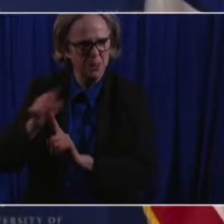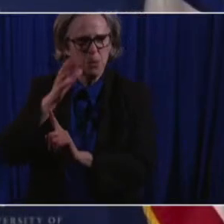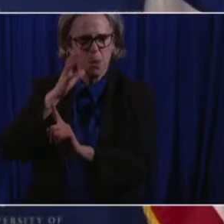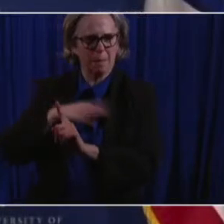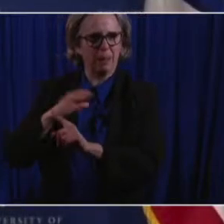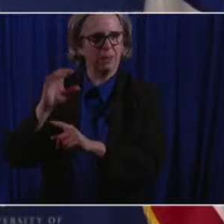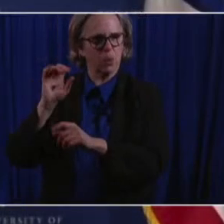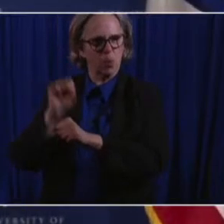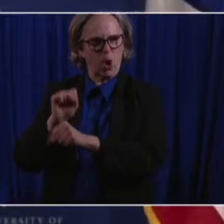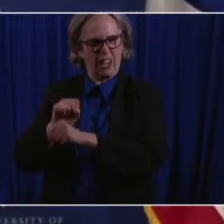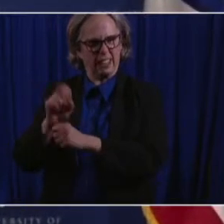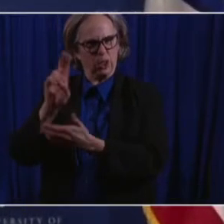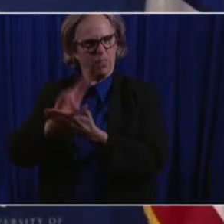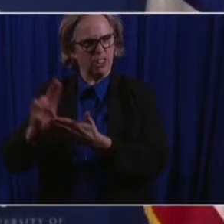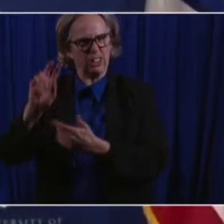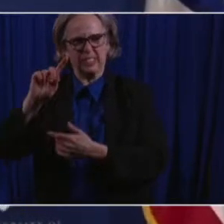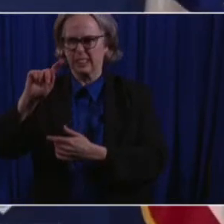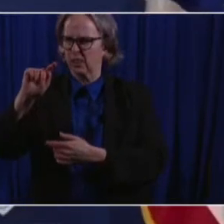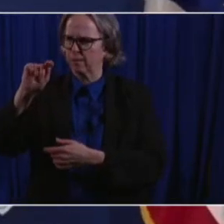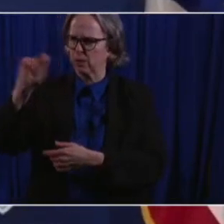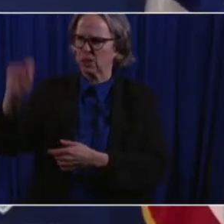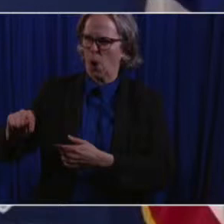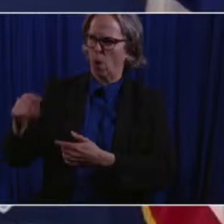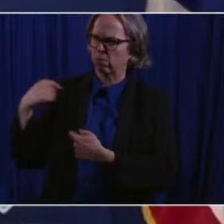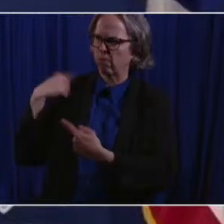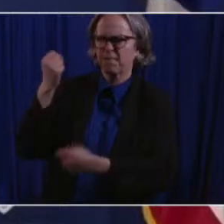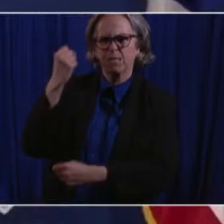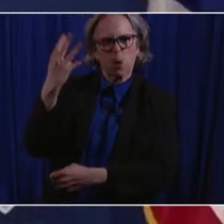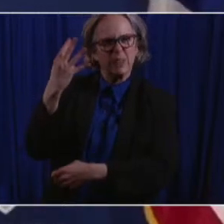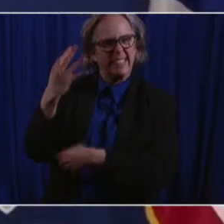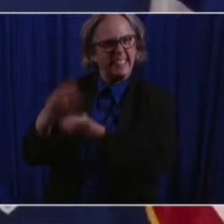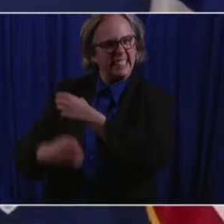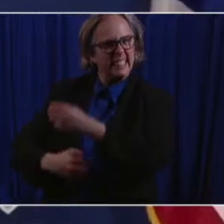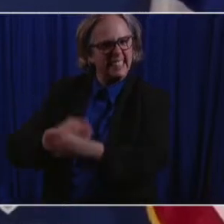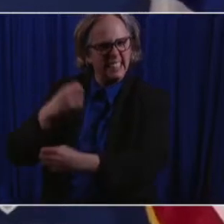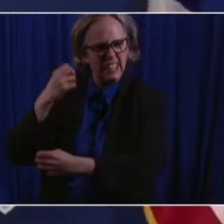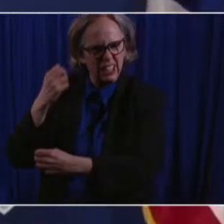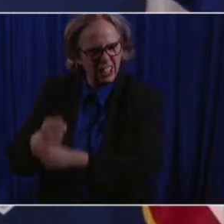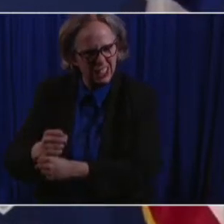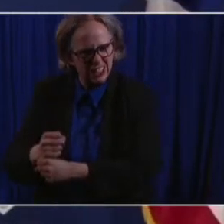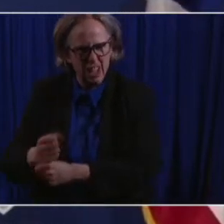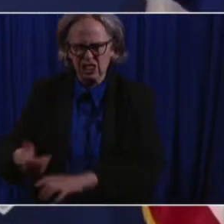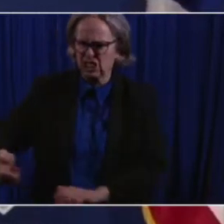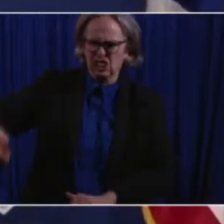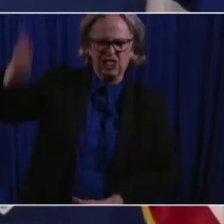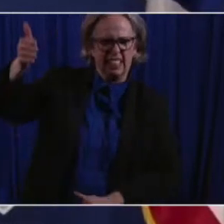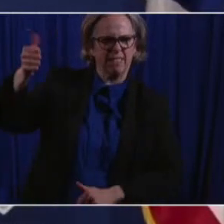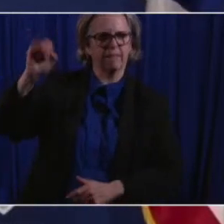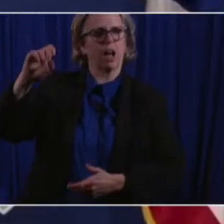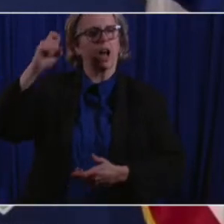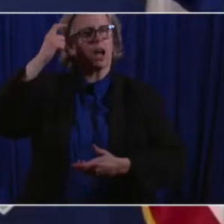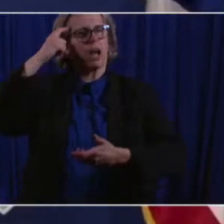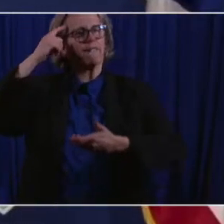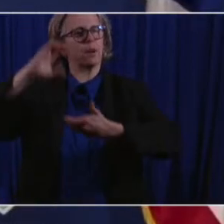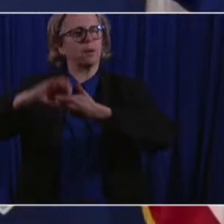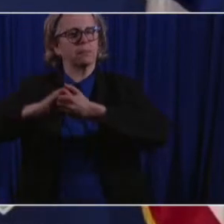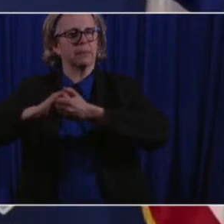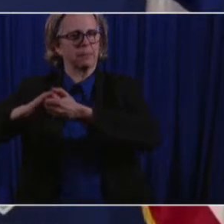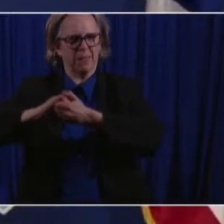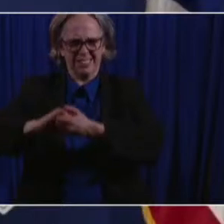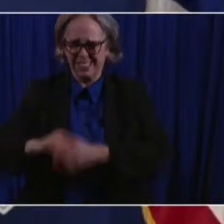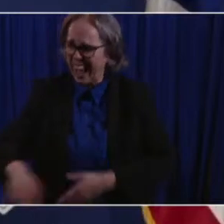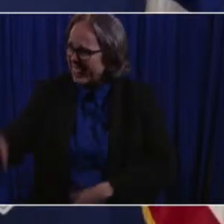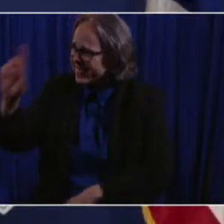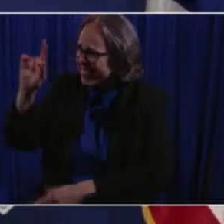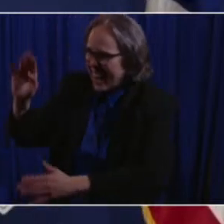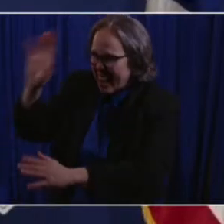years. She's the Chief of Staff and Associate Vice President for Government Relations here at the University of Toledo. So, Diane, it's good to see you,